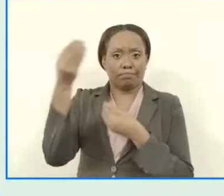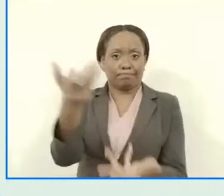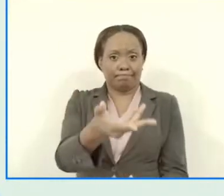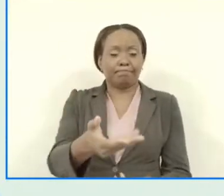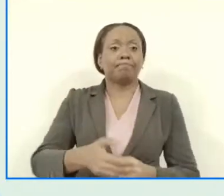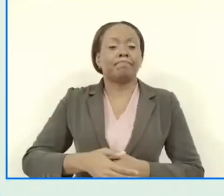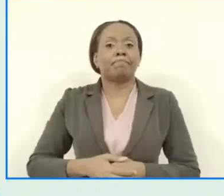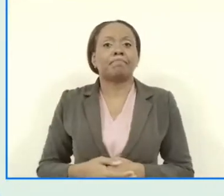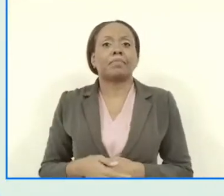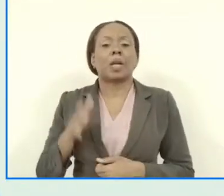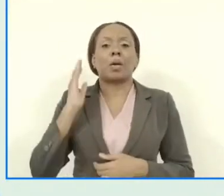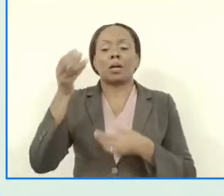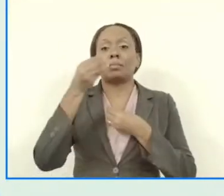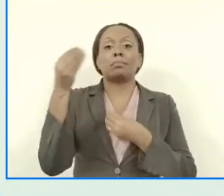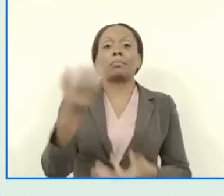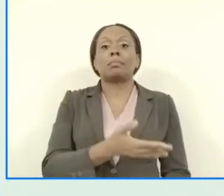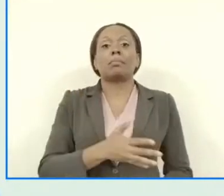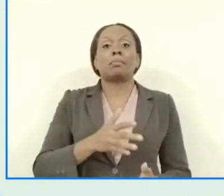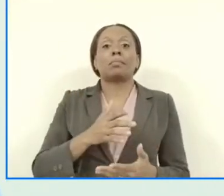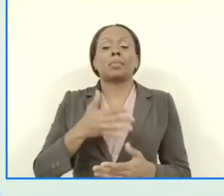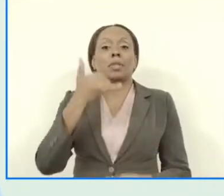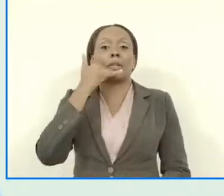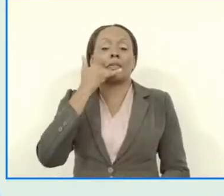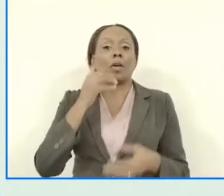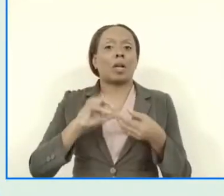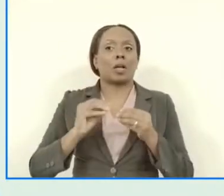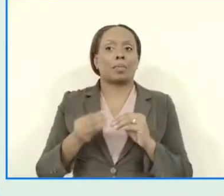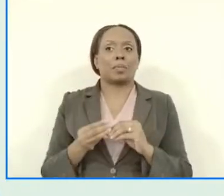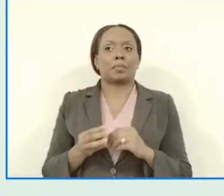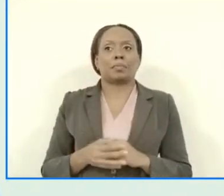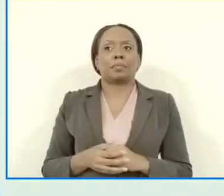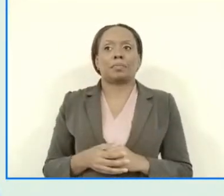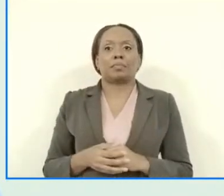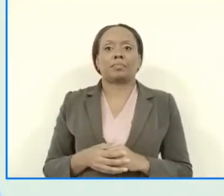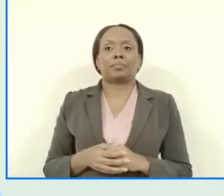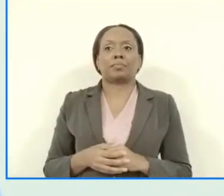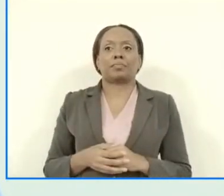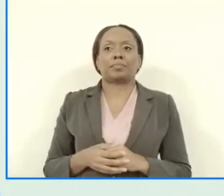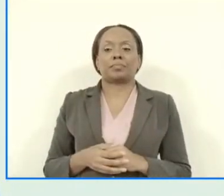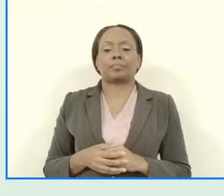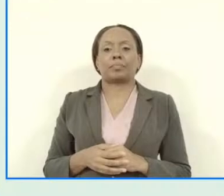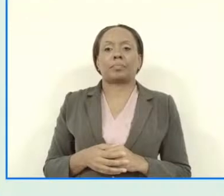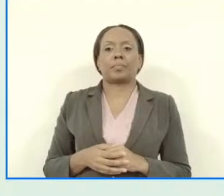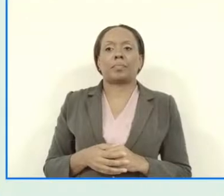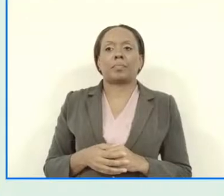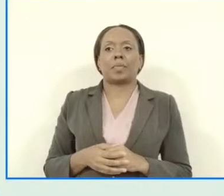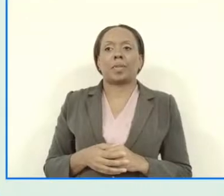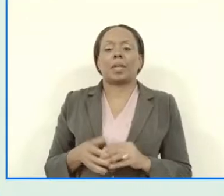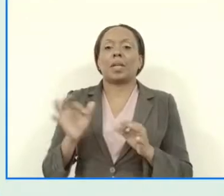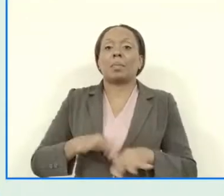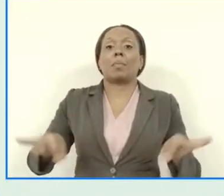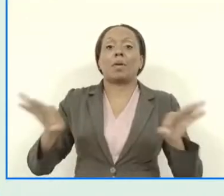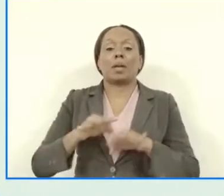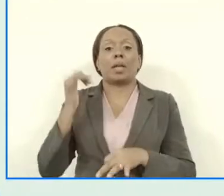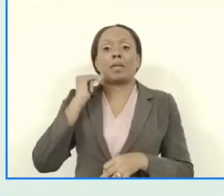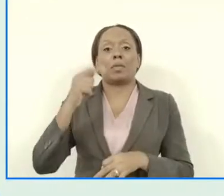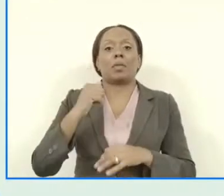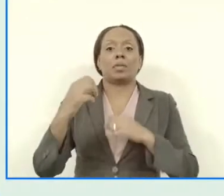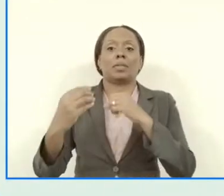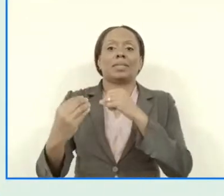information we need and the contact numbers. But when you contact, full information with a picture and a geotag is useful to us. It helps